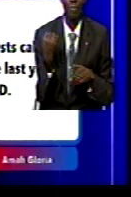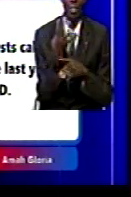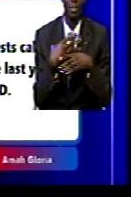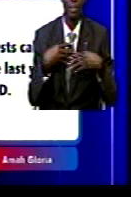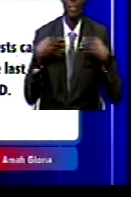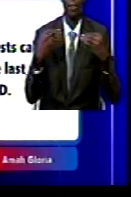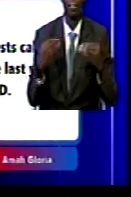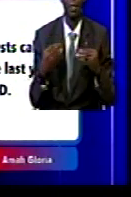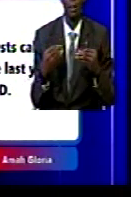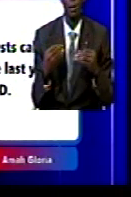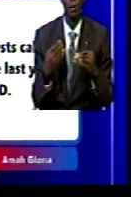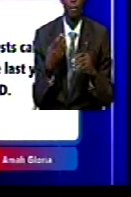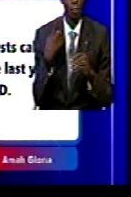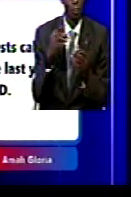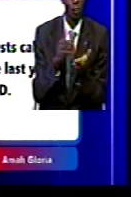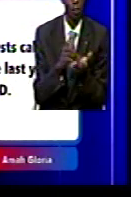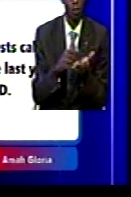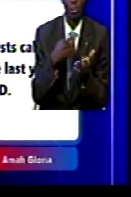the doctors,